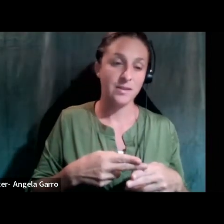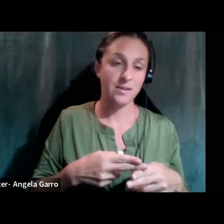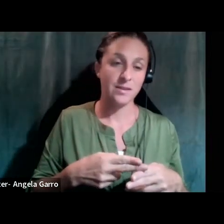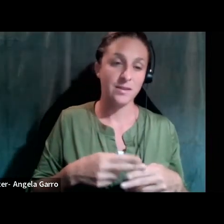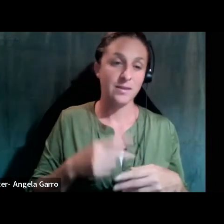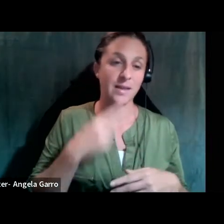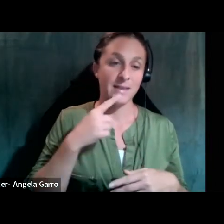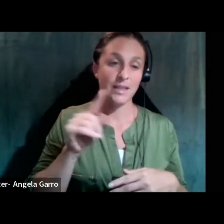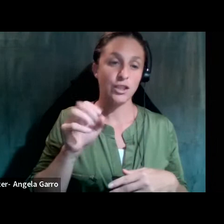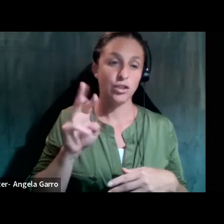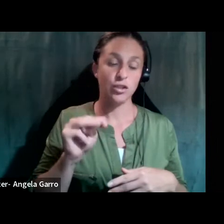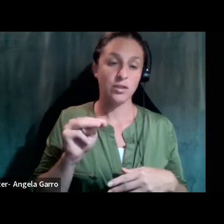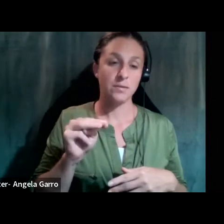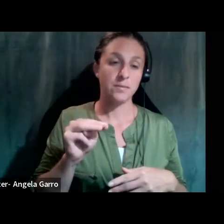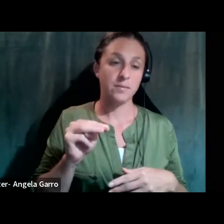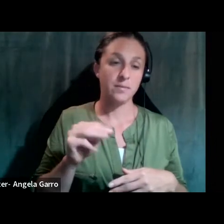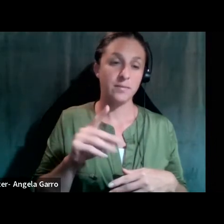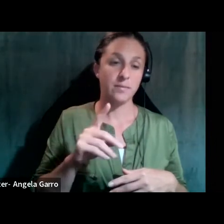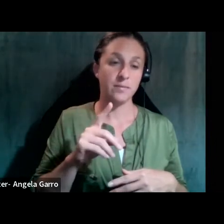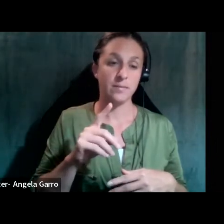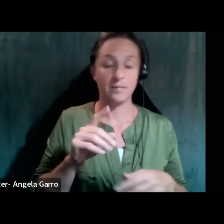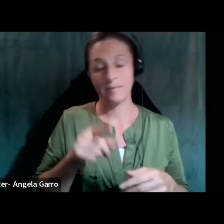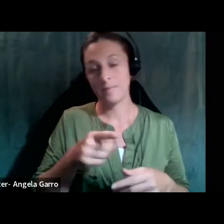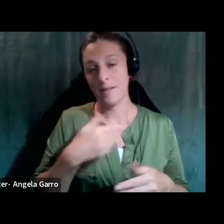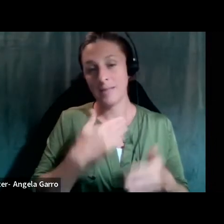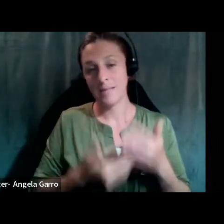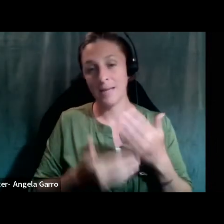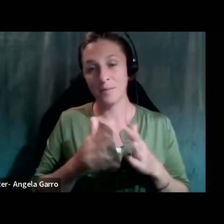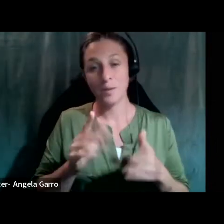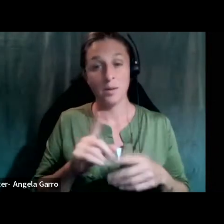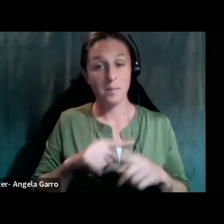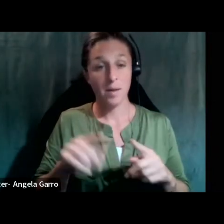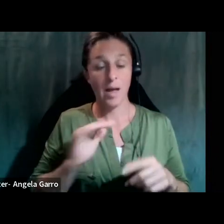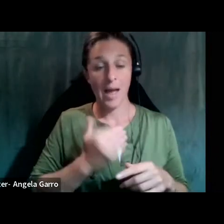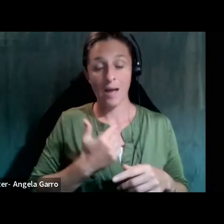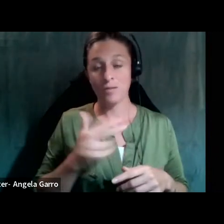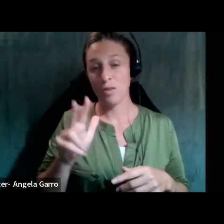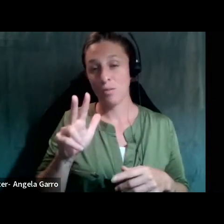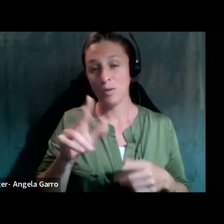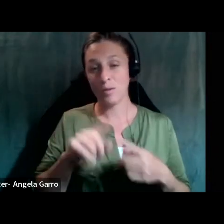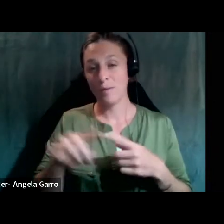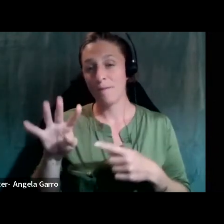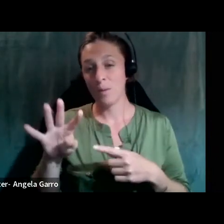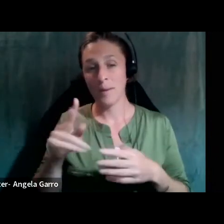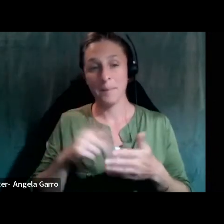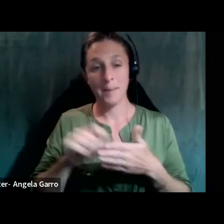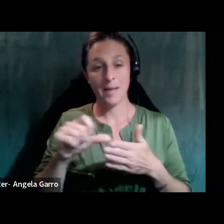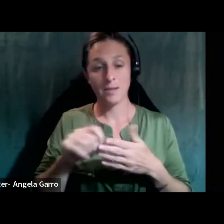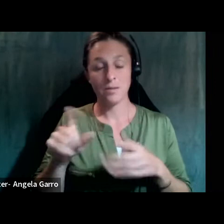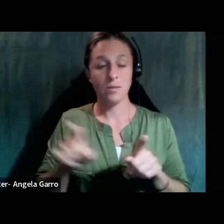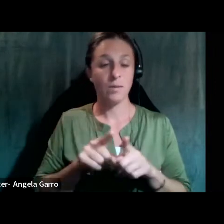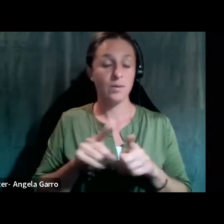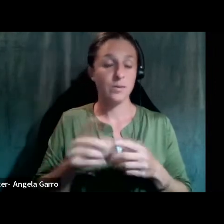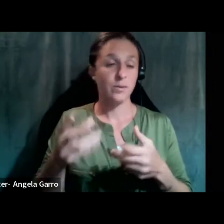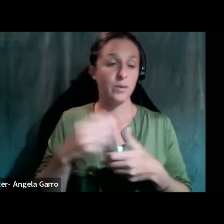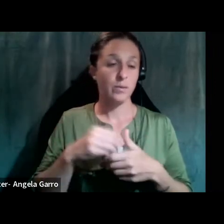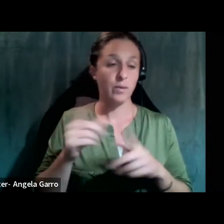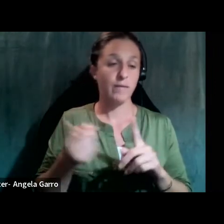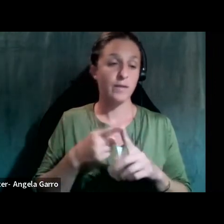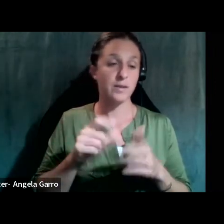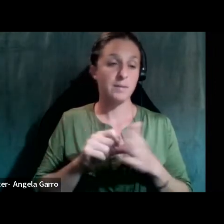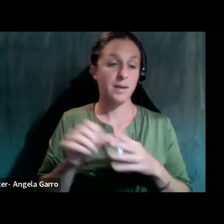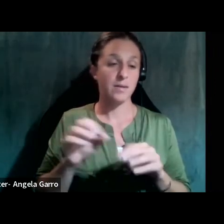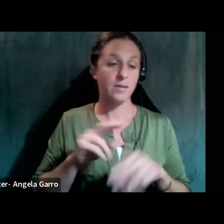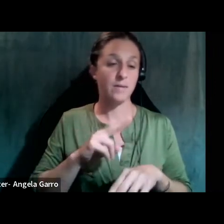the term that, well, they actually refer to it here as a handbook, but ours was 3 or 4 pages. And it also included, the first page, of course,